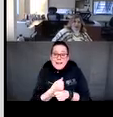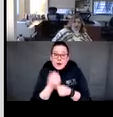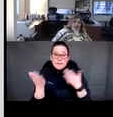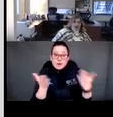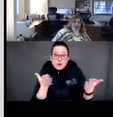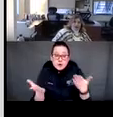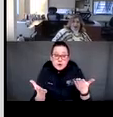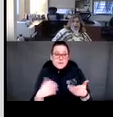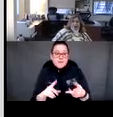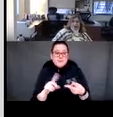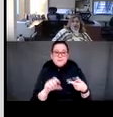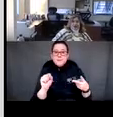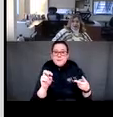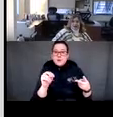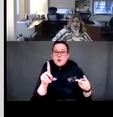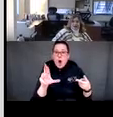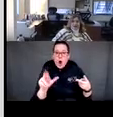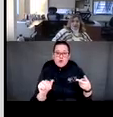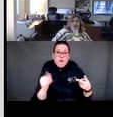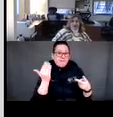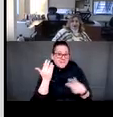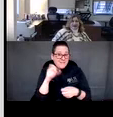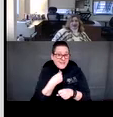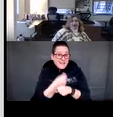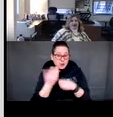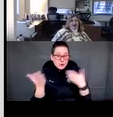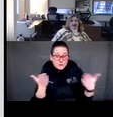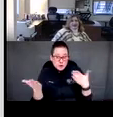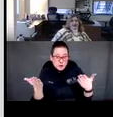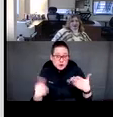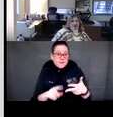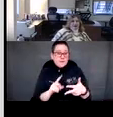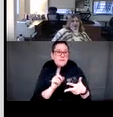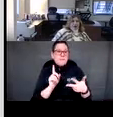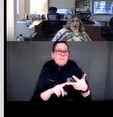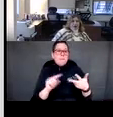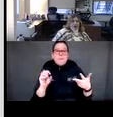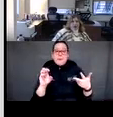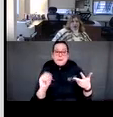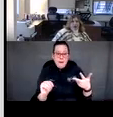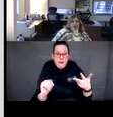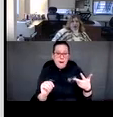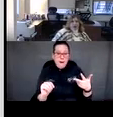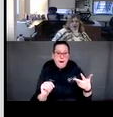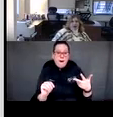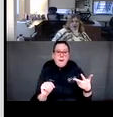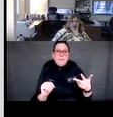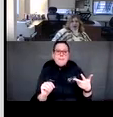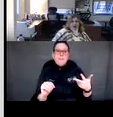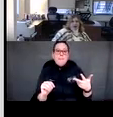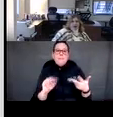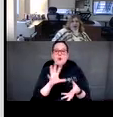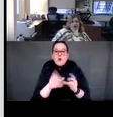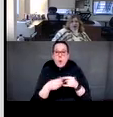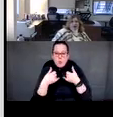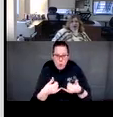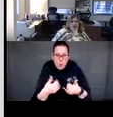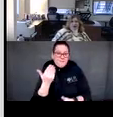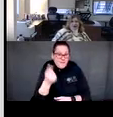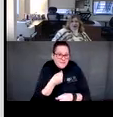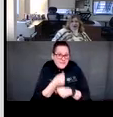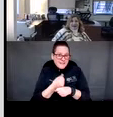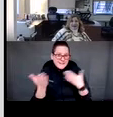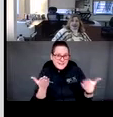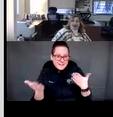Sandra Monachino at 15 years of service, Tom Dunbar from Total Rewards, 15 years of